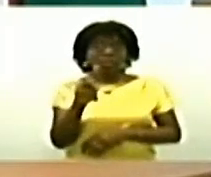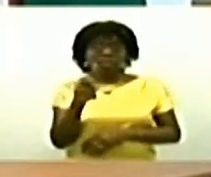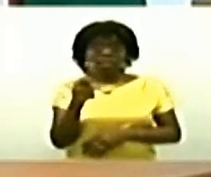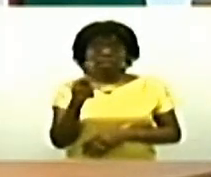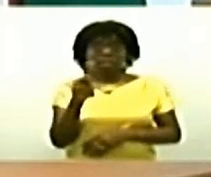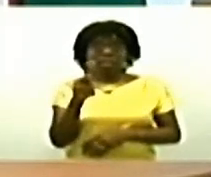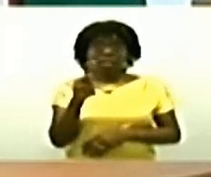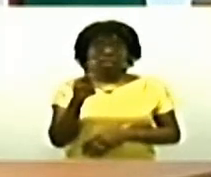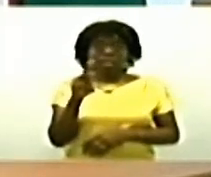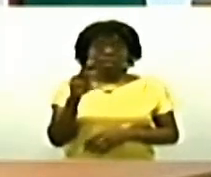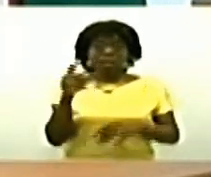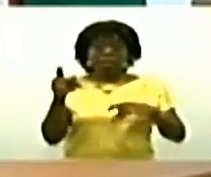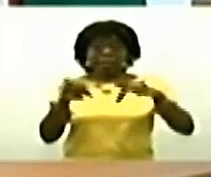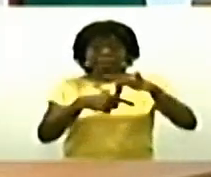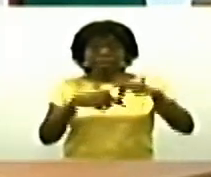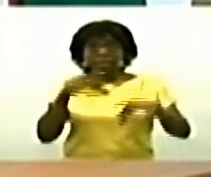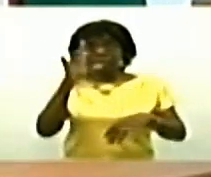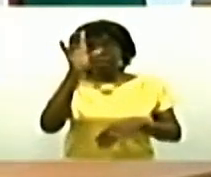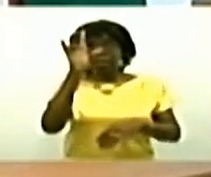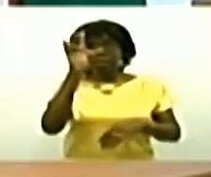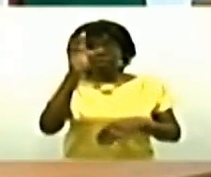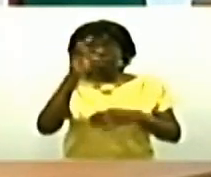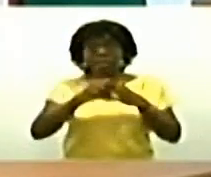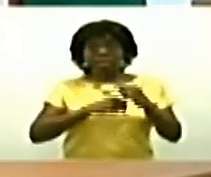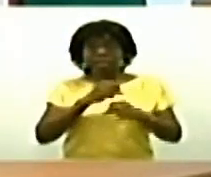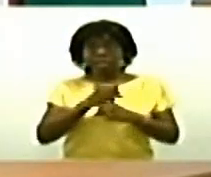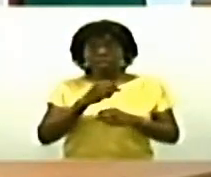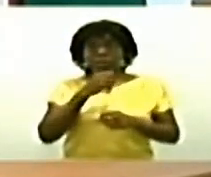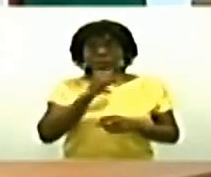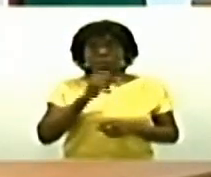missing 7-year-old boy in Trinidad.